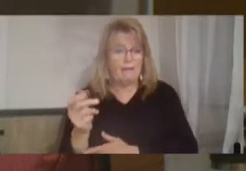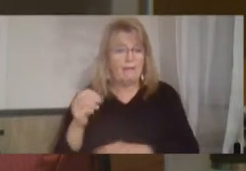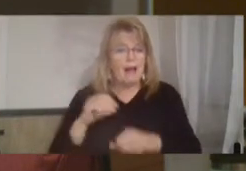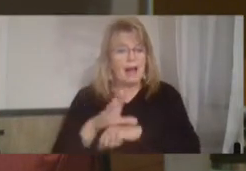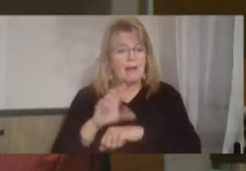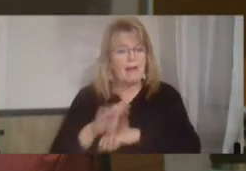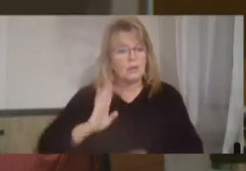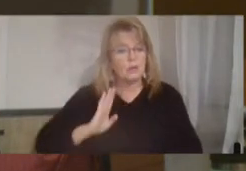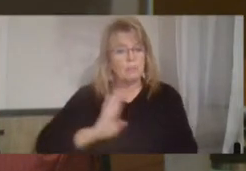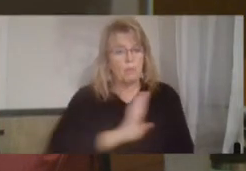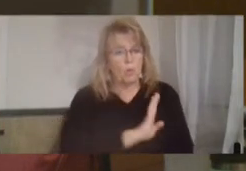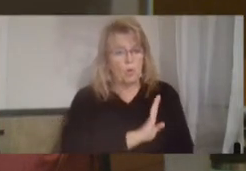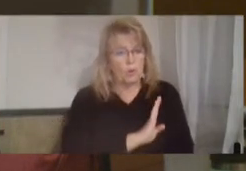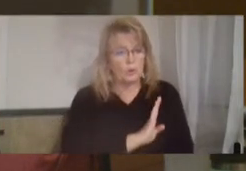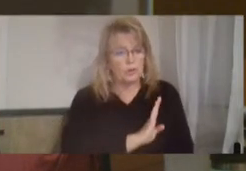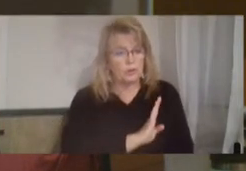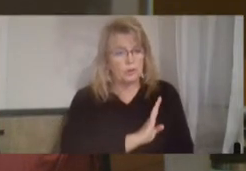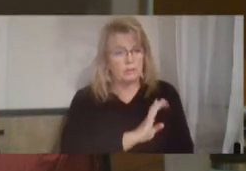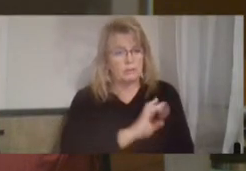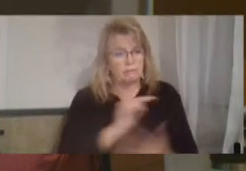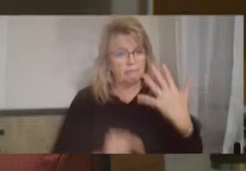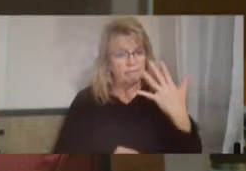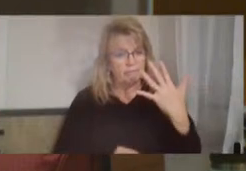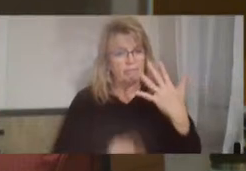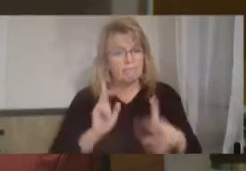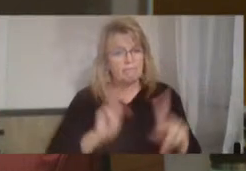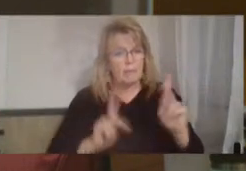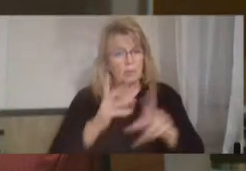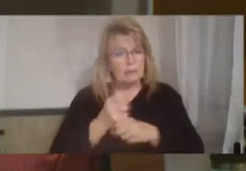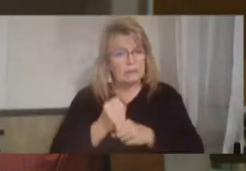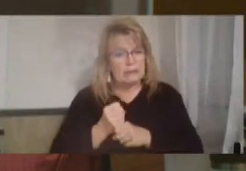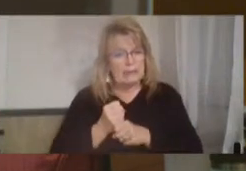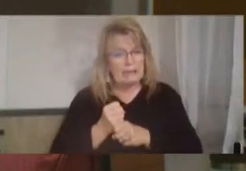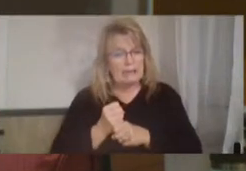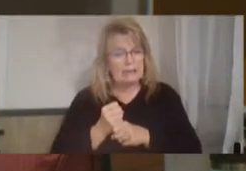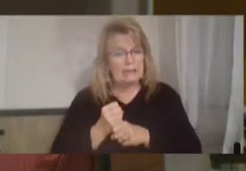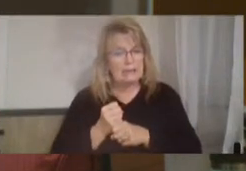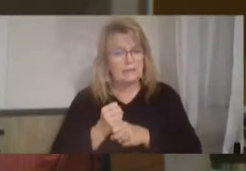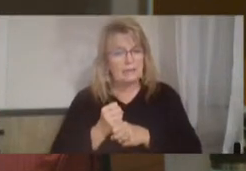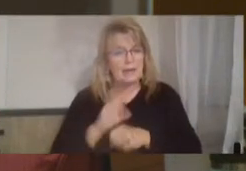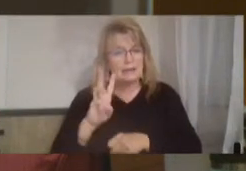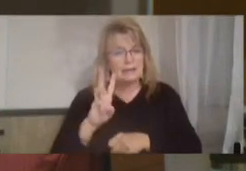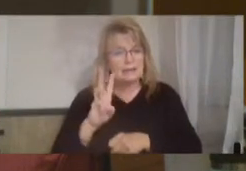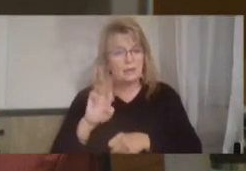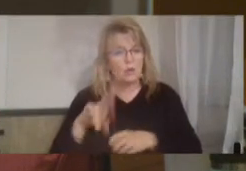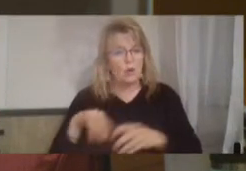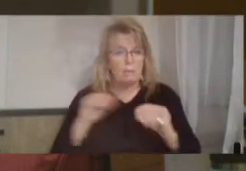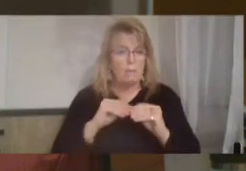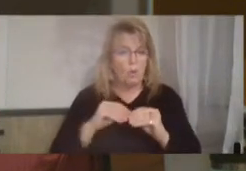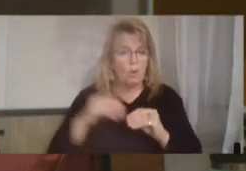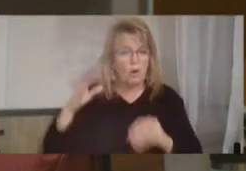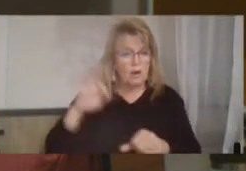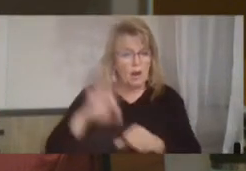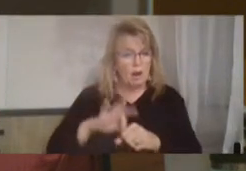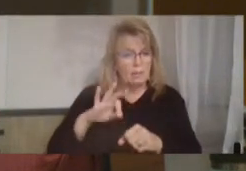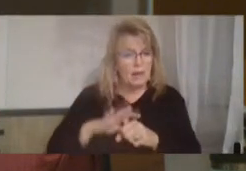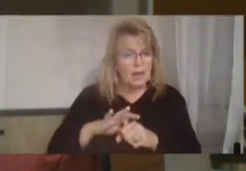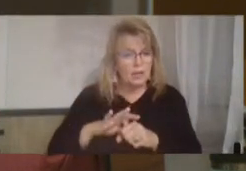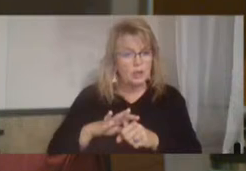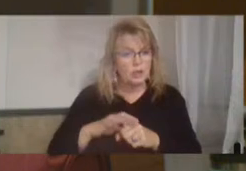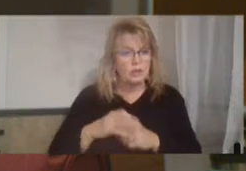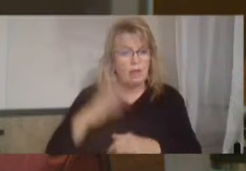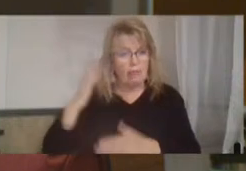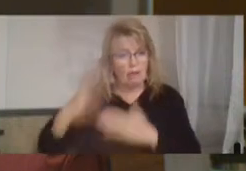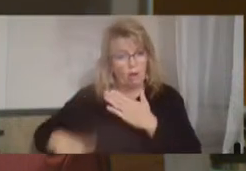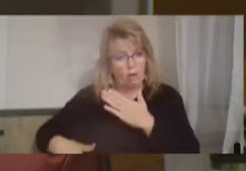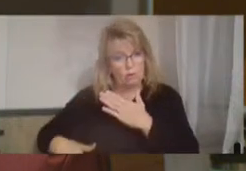that individuals received six or more nominations. So at the conclusion, if